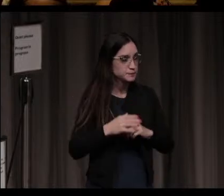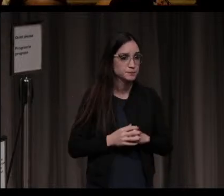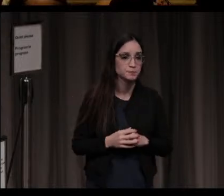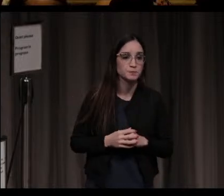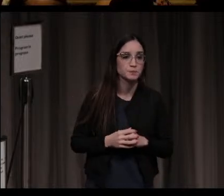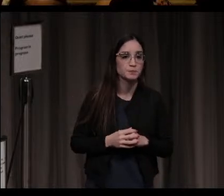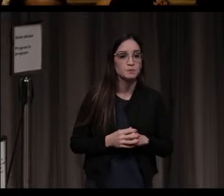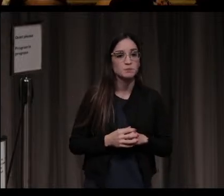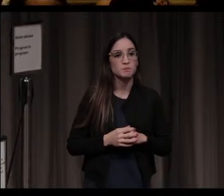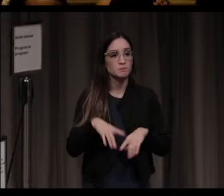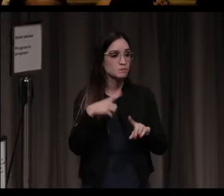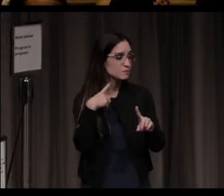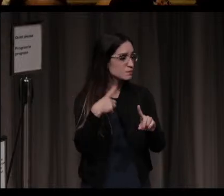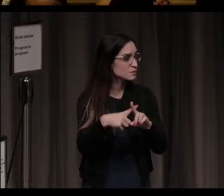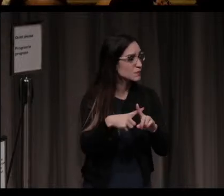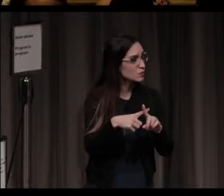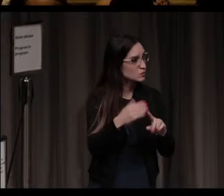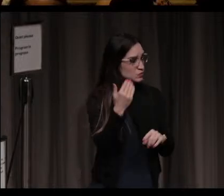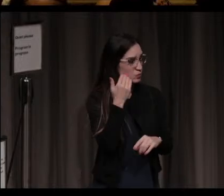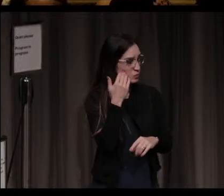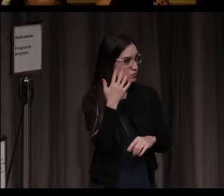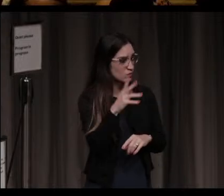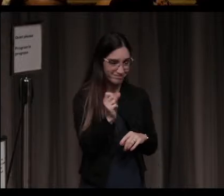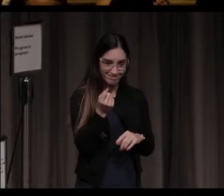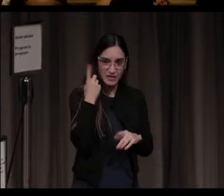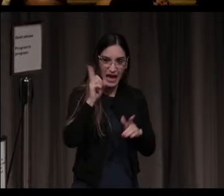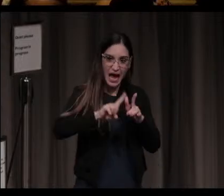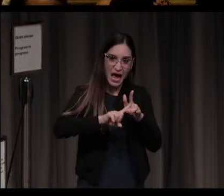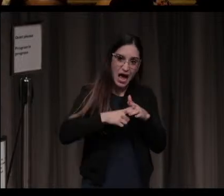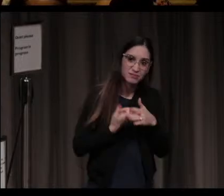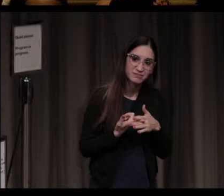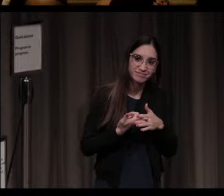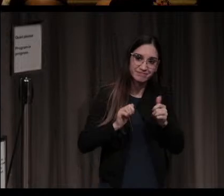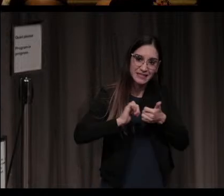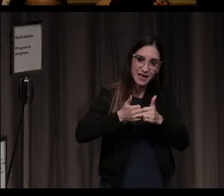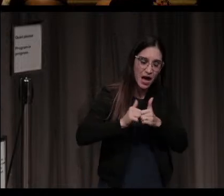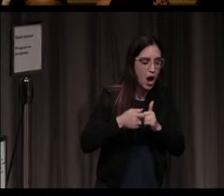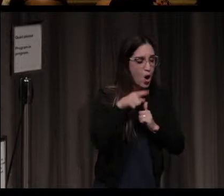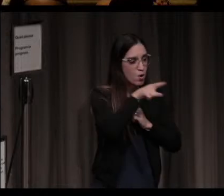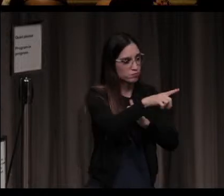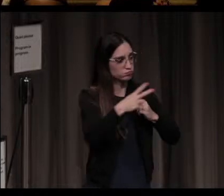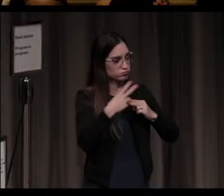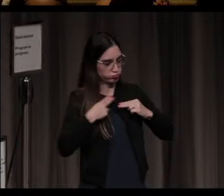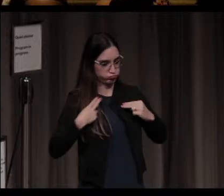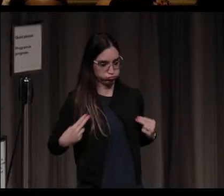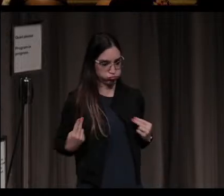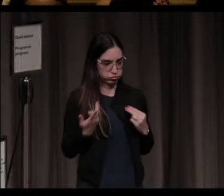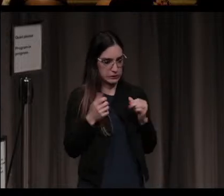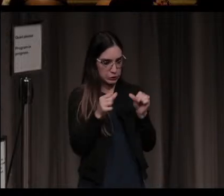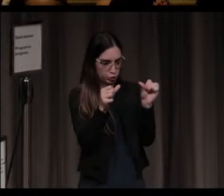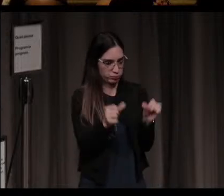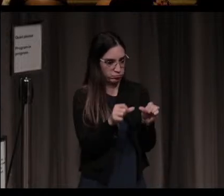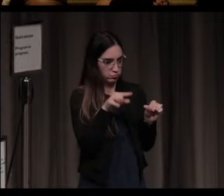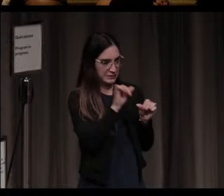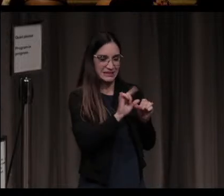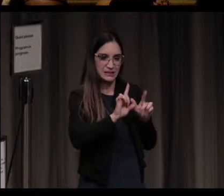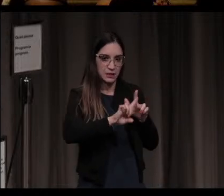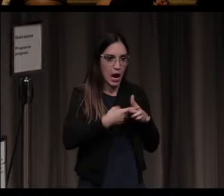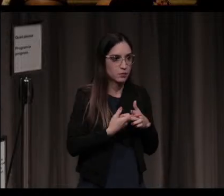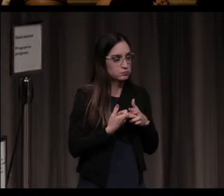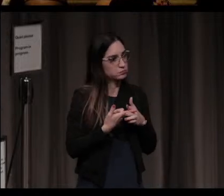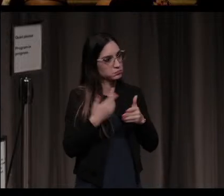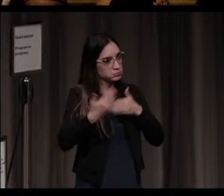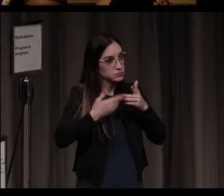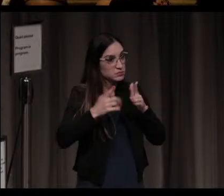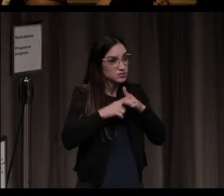you know, sweetgrass baskets like this and patchwork coming about in the turn of the century and also through the 20s and 30s at the same time that Art